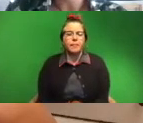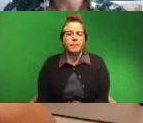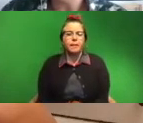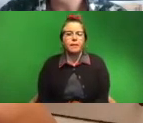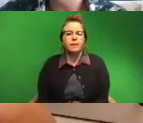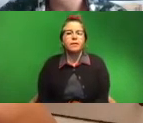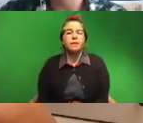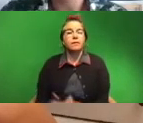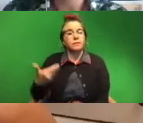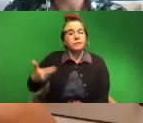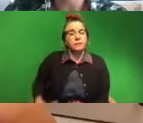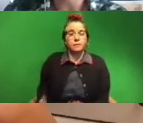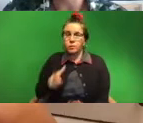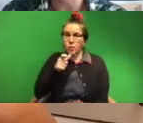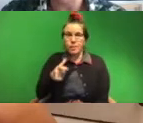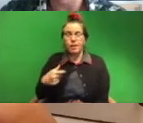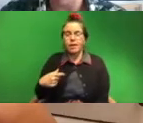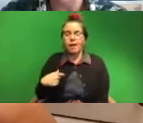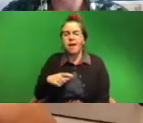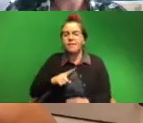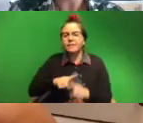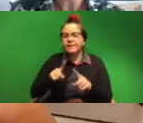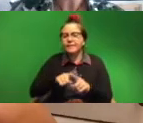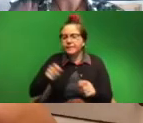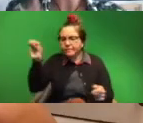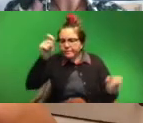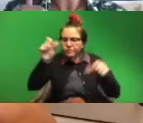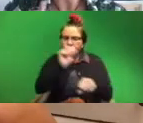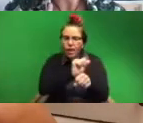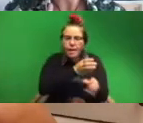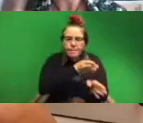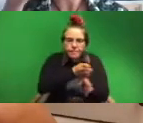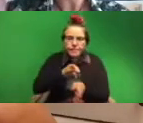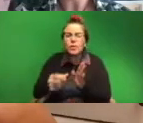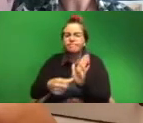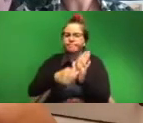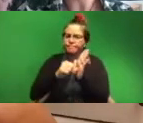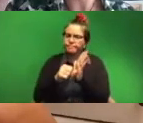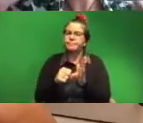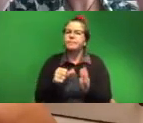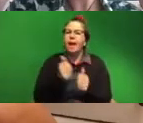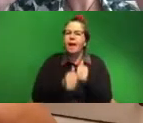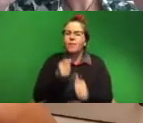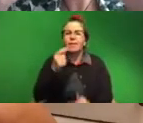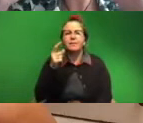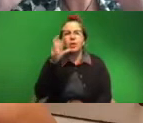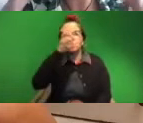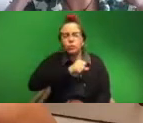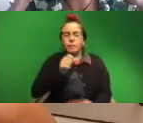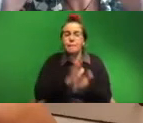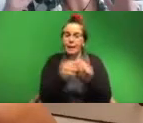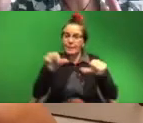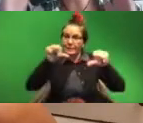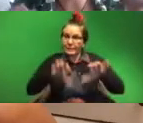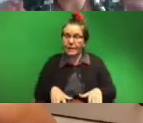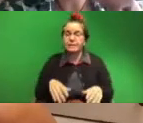So who am I? I've worn a couple of different hats, and I like to emphasize this because everybody thinks that becoming a scientist is like